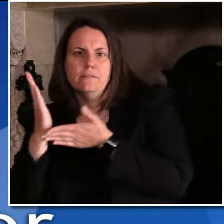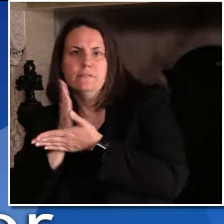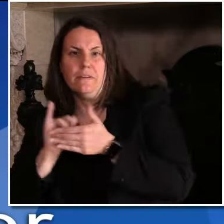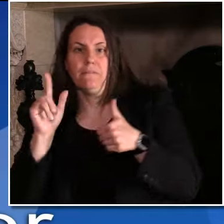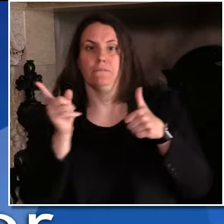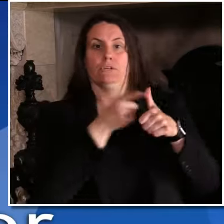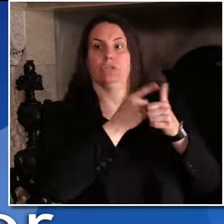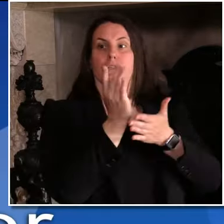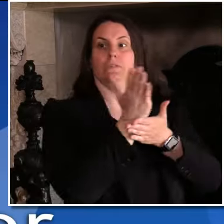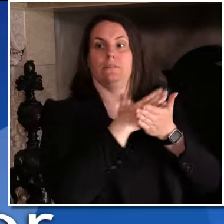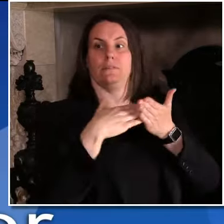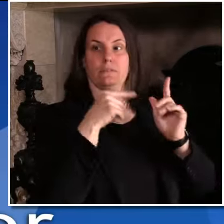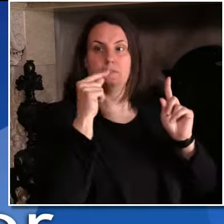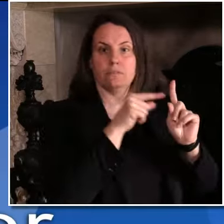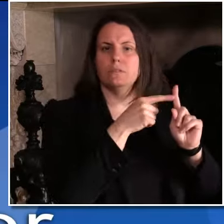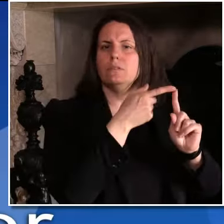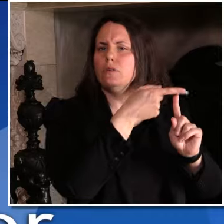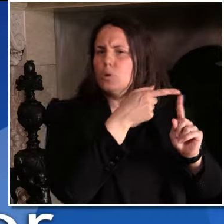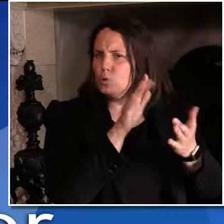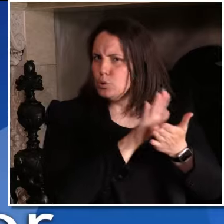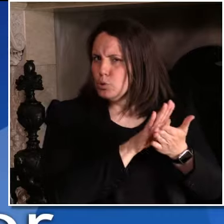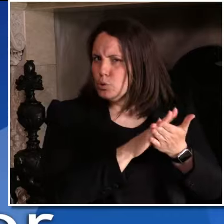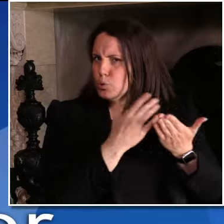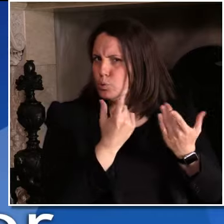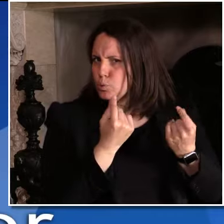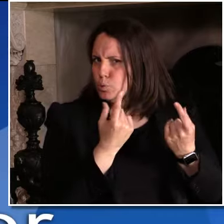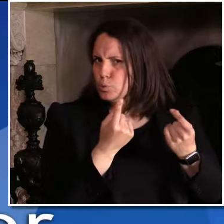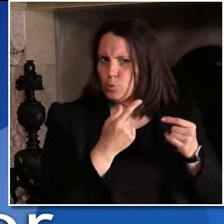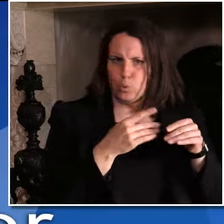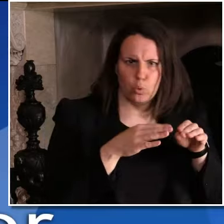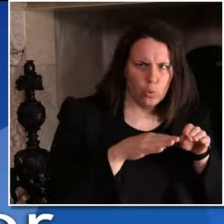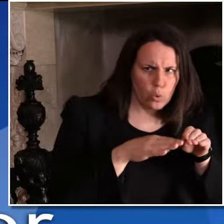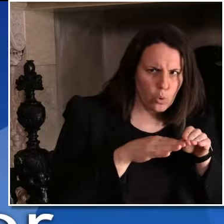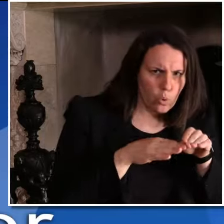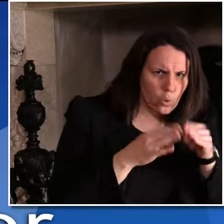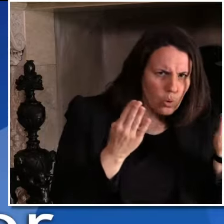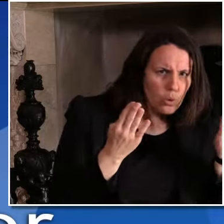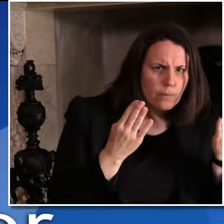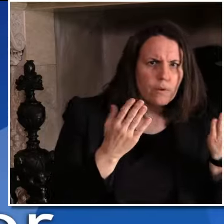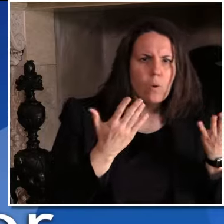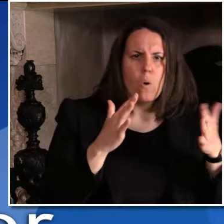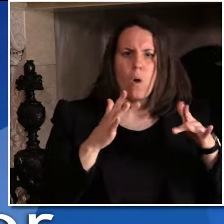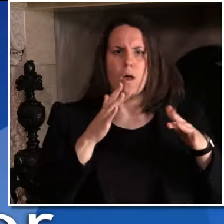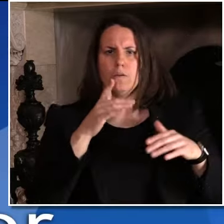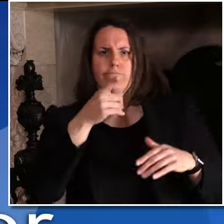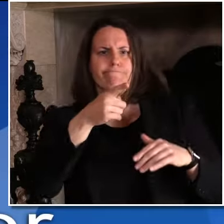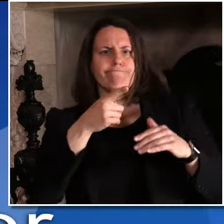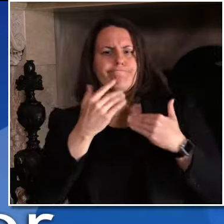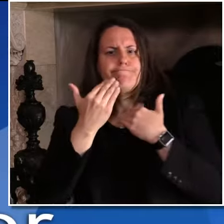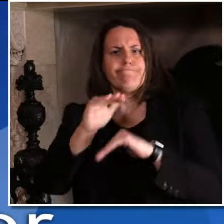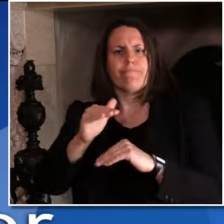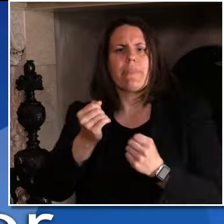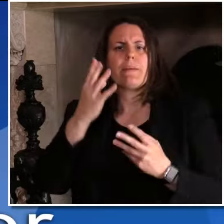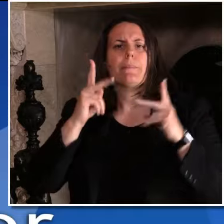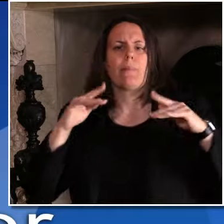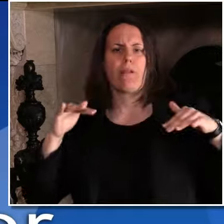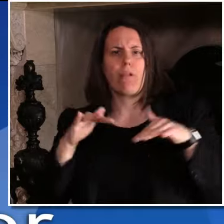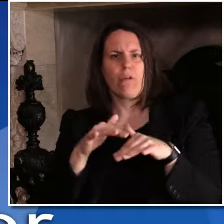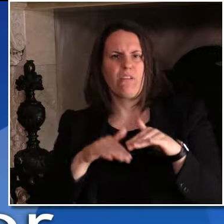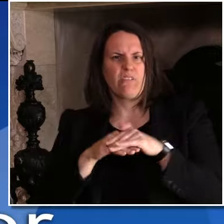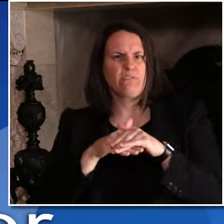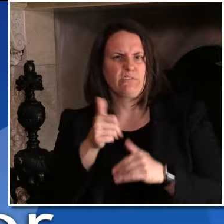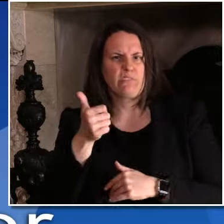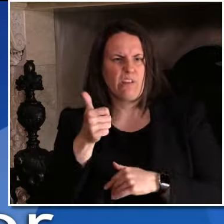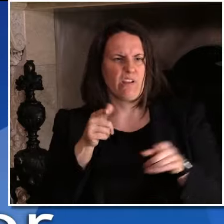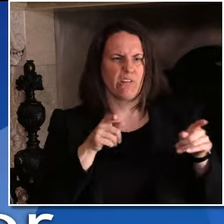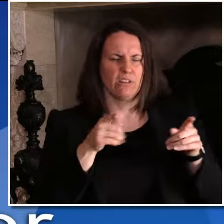reopen, but only the gatherings are still up to 10 or restricted to 10. Those just seem